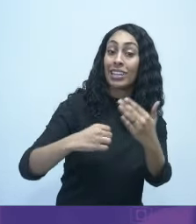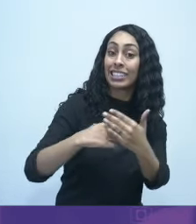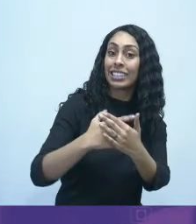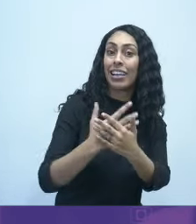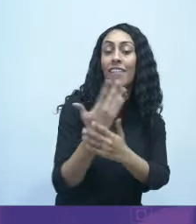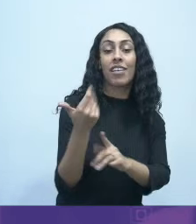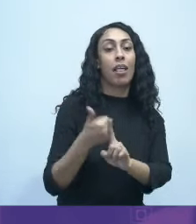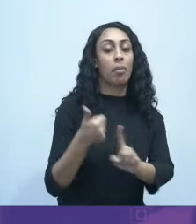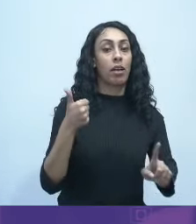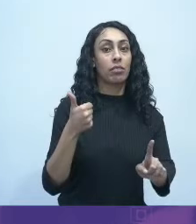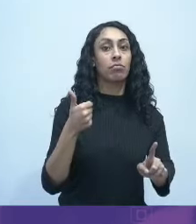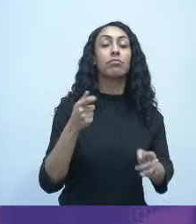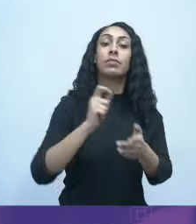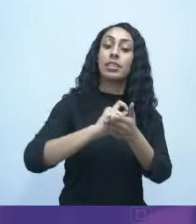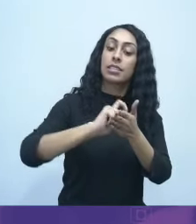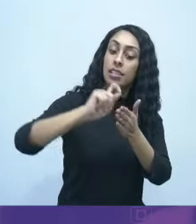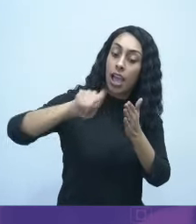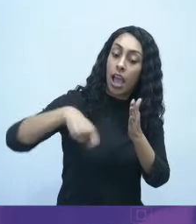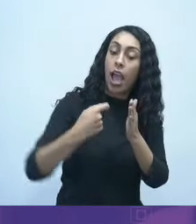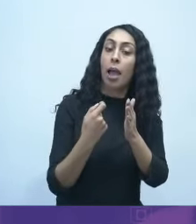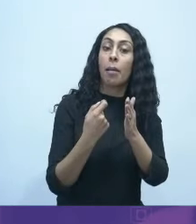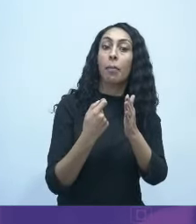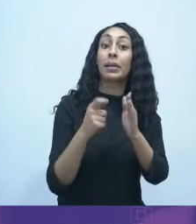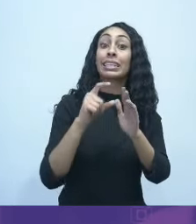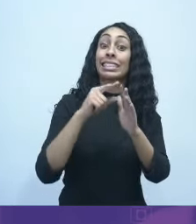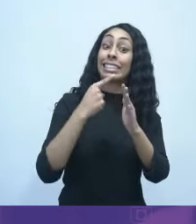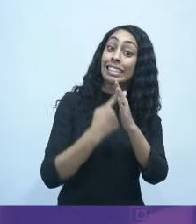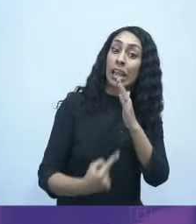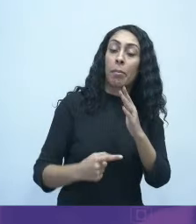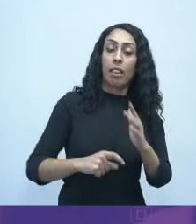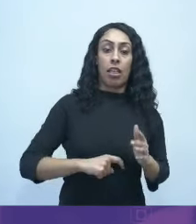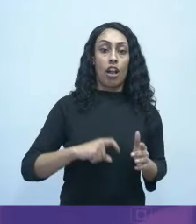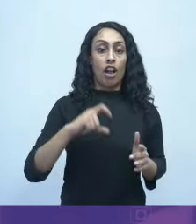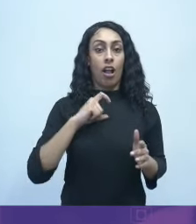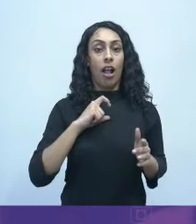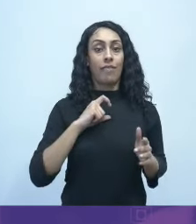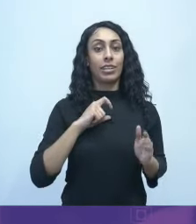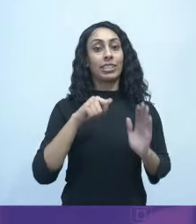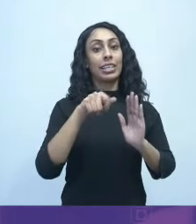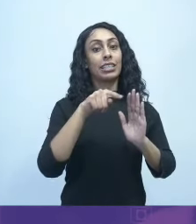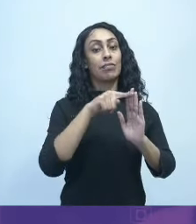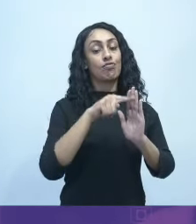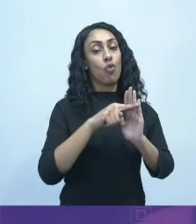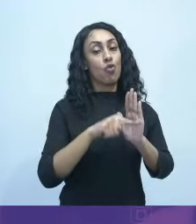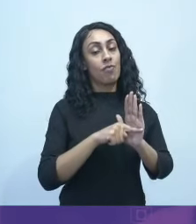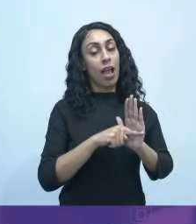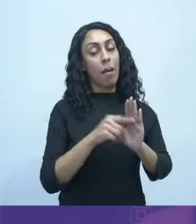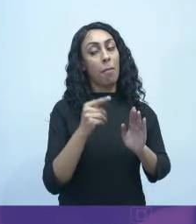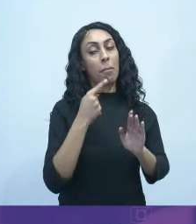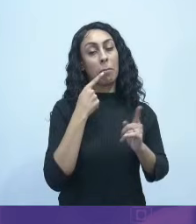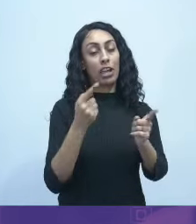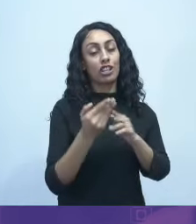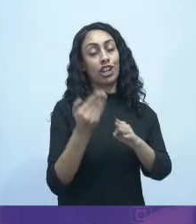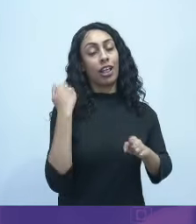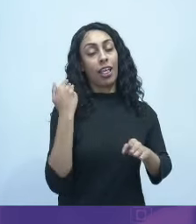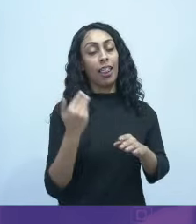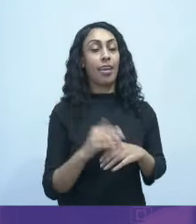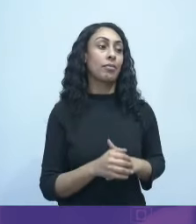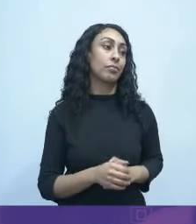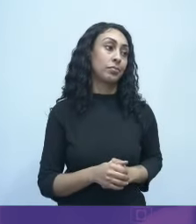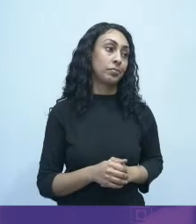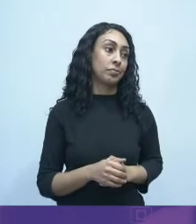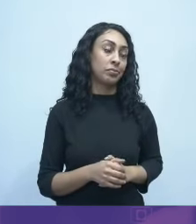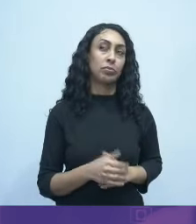company. And also signing up to be a disability confident programme, as you mentioned earlier on before. We've really learnt to